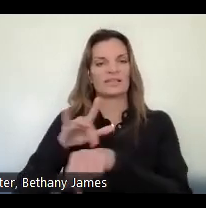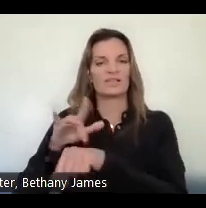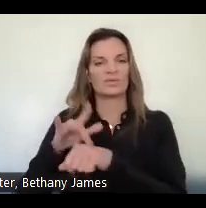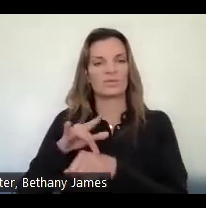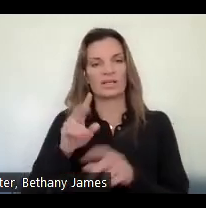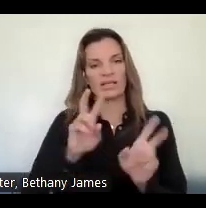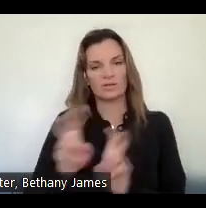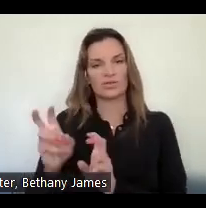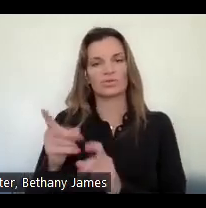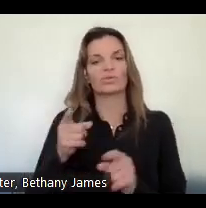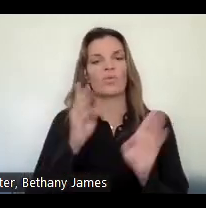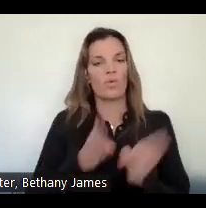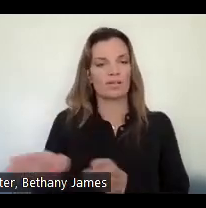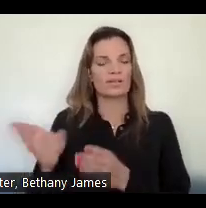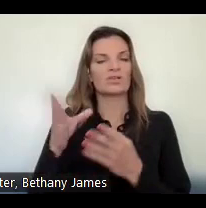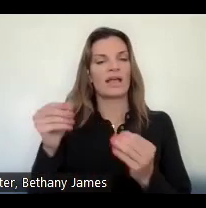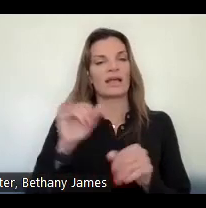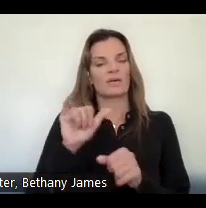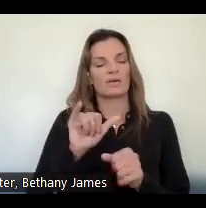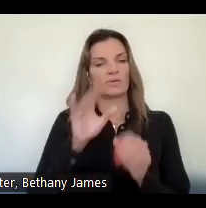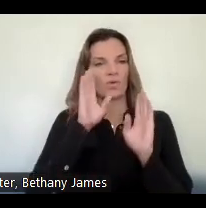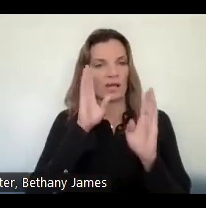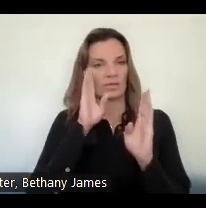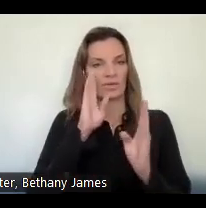organization, and concentration.